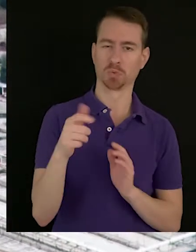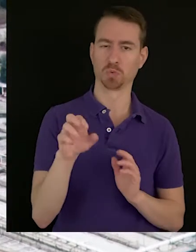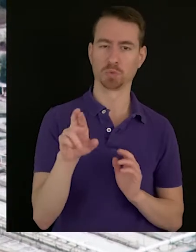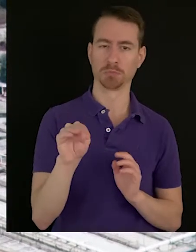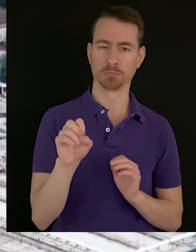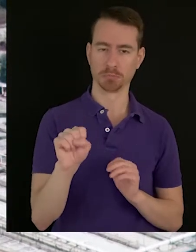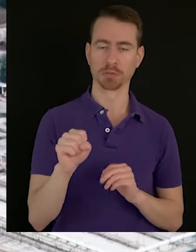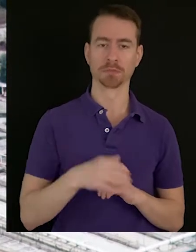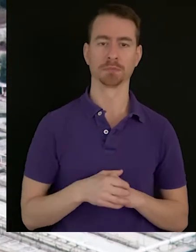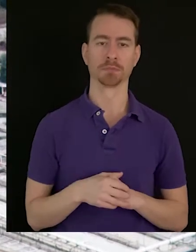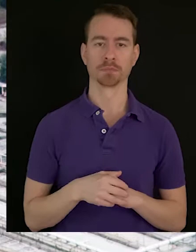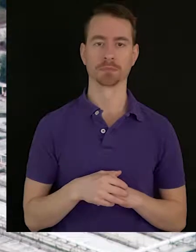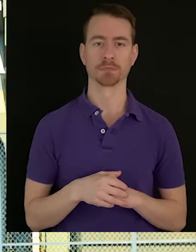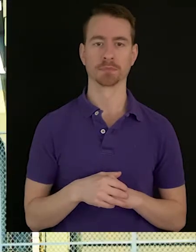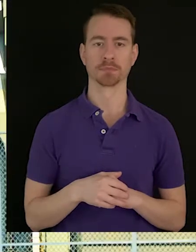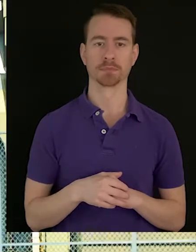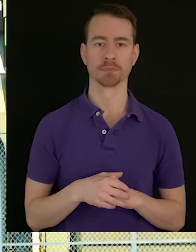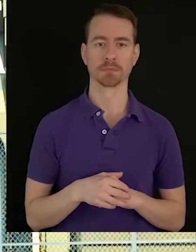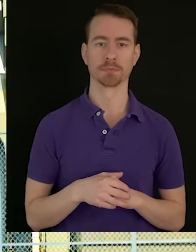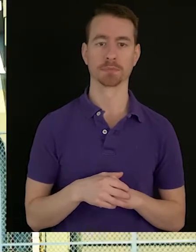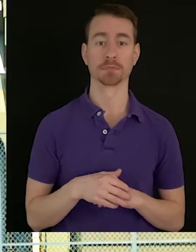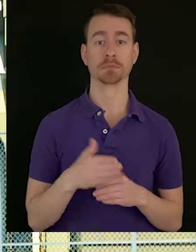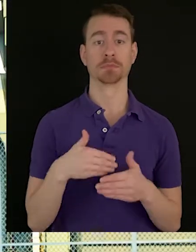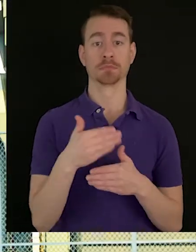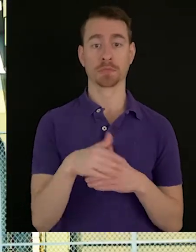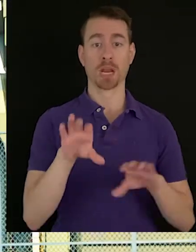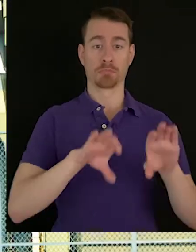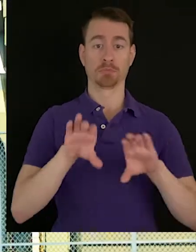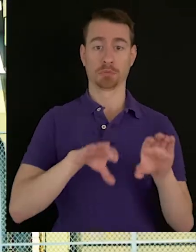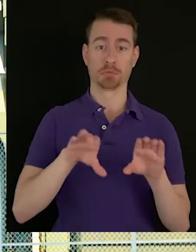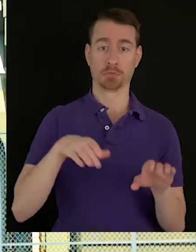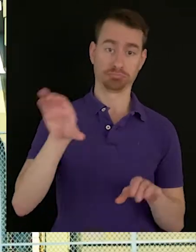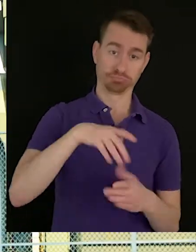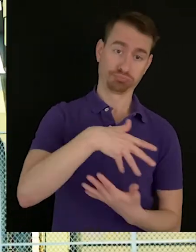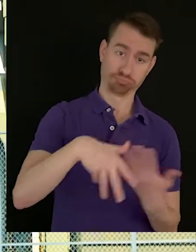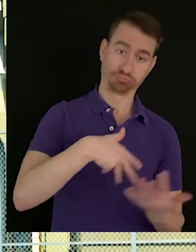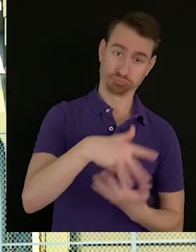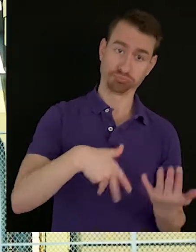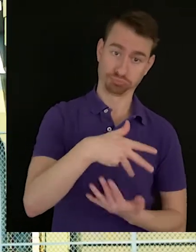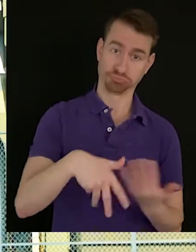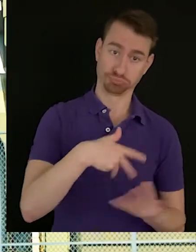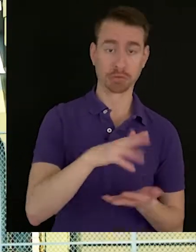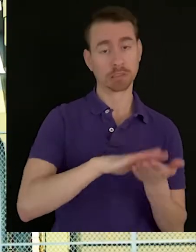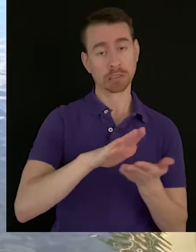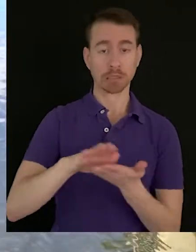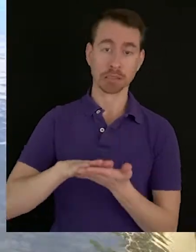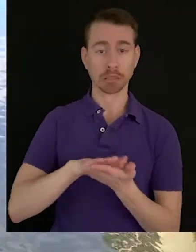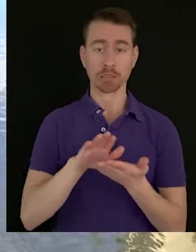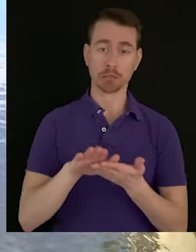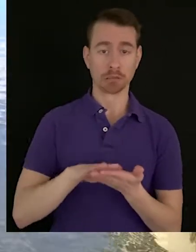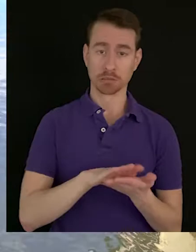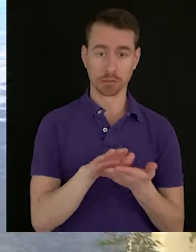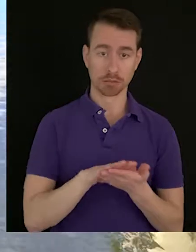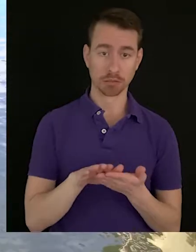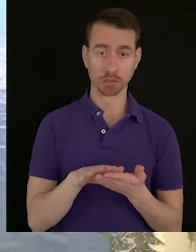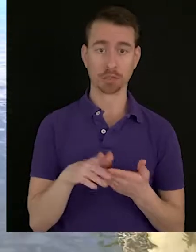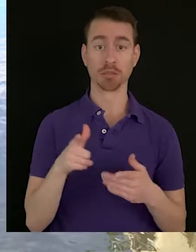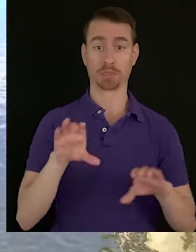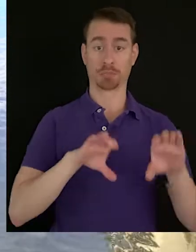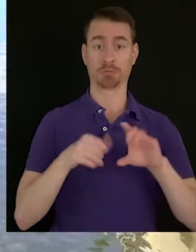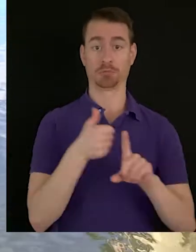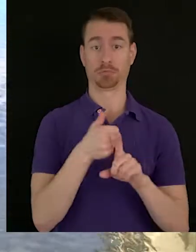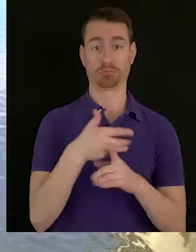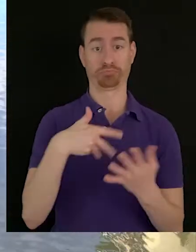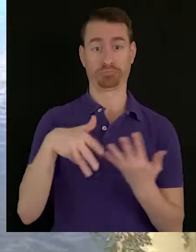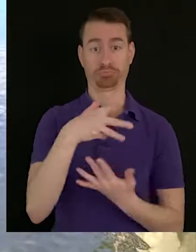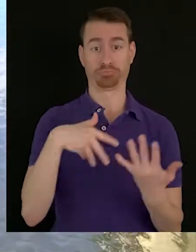Here's the last step of the wastewater treatment process here at South Plant. I'm standing in front of a long, narrow tank. There's a second tank parallel to it